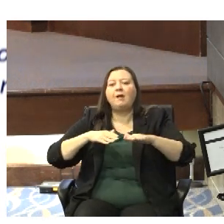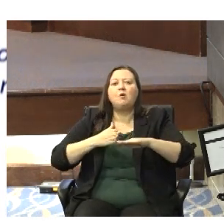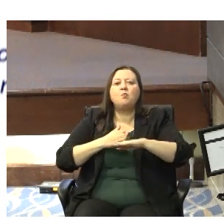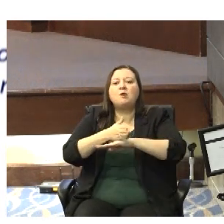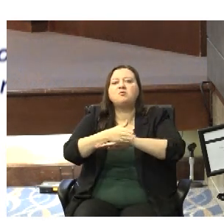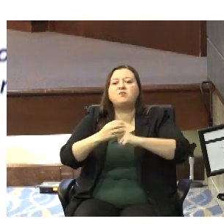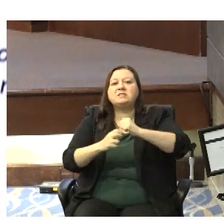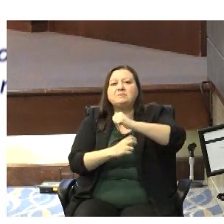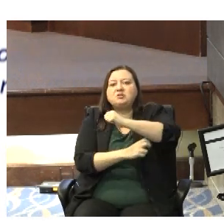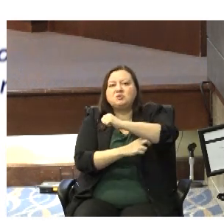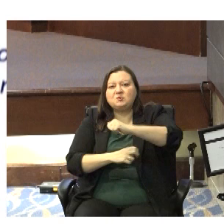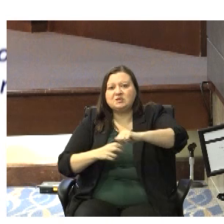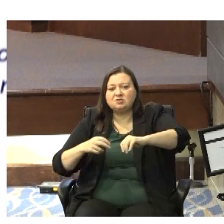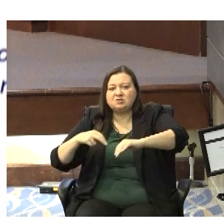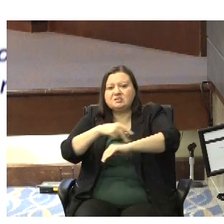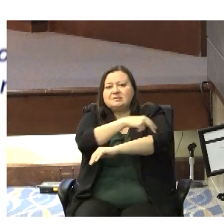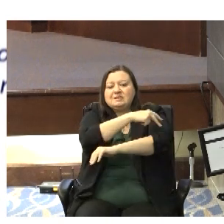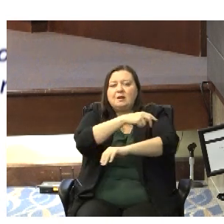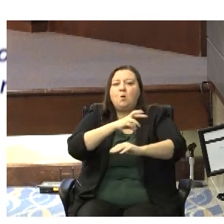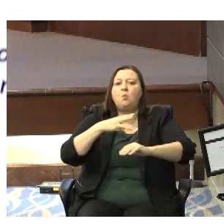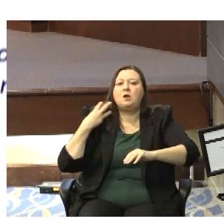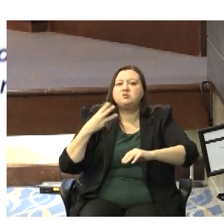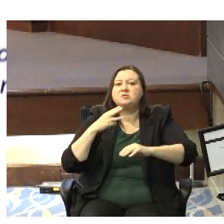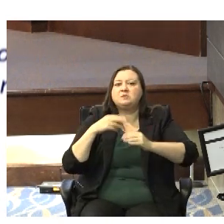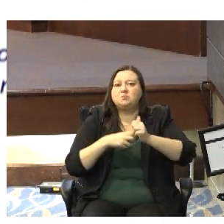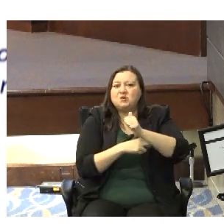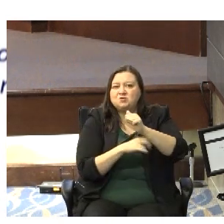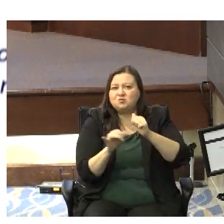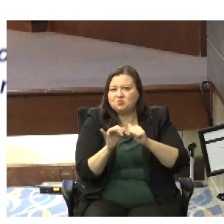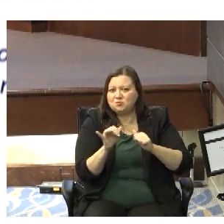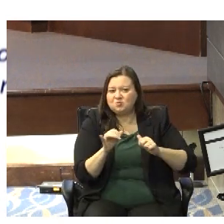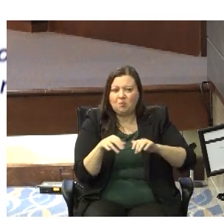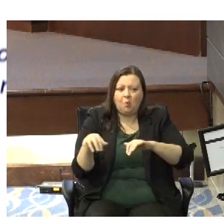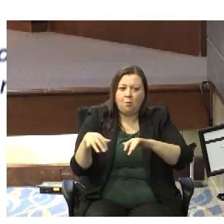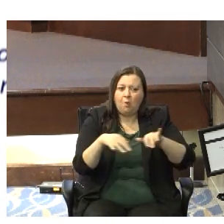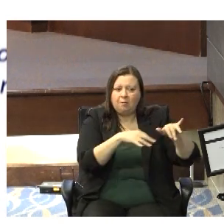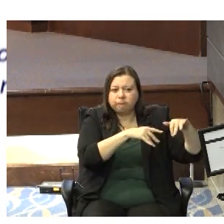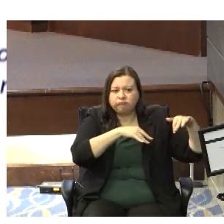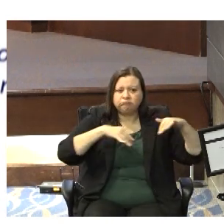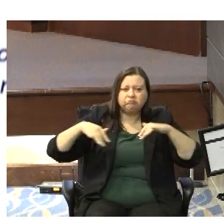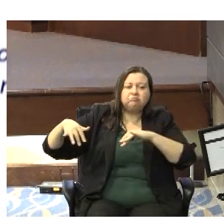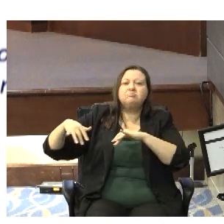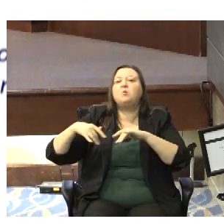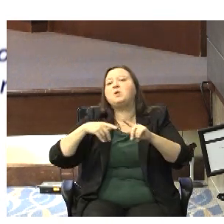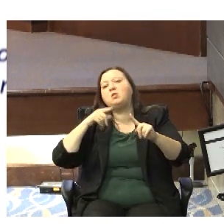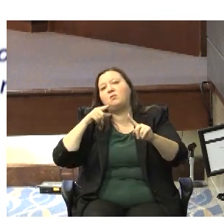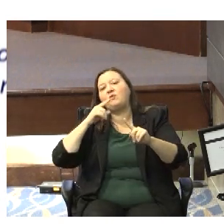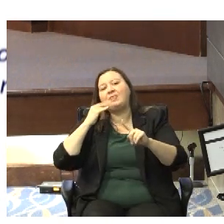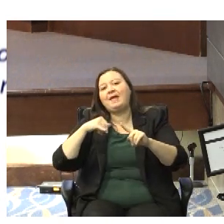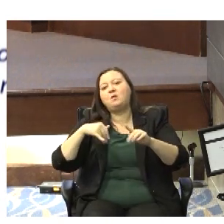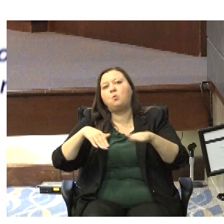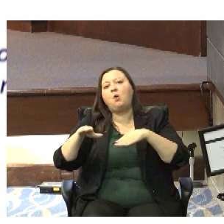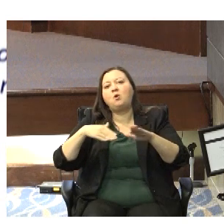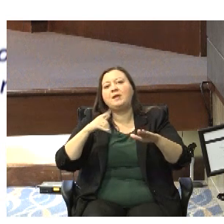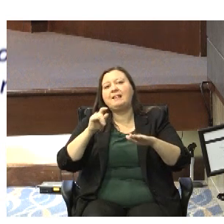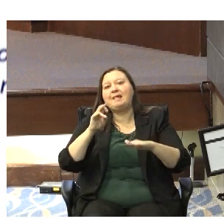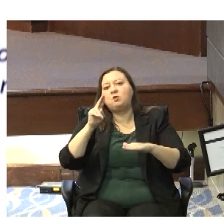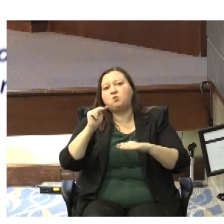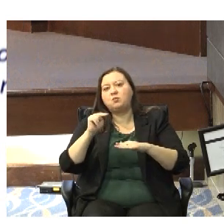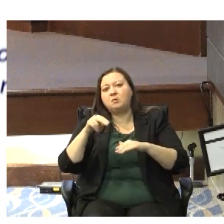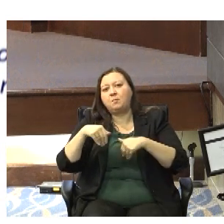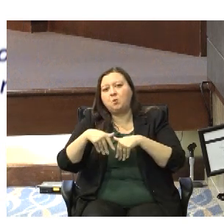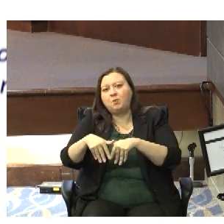the Suspension Bridge and the Washington Bridge. And so we're looking forward to that. As that walking lantern parade ends, we